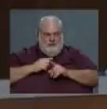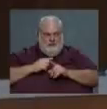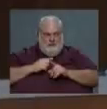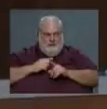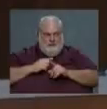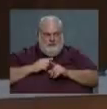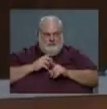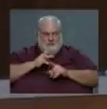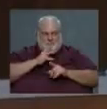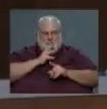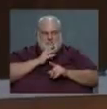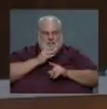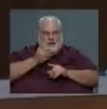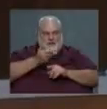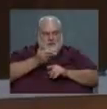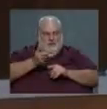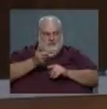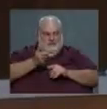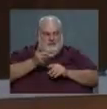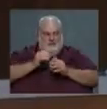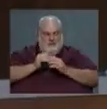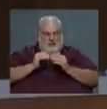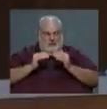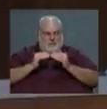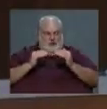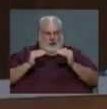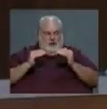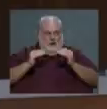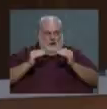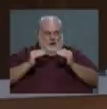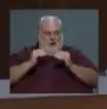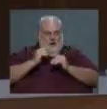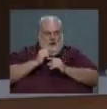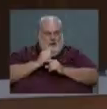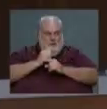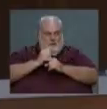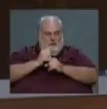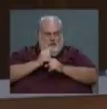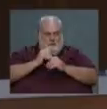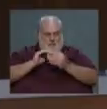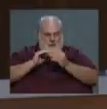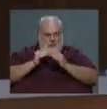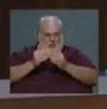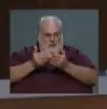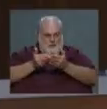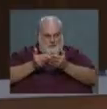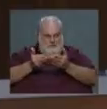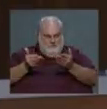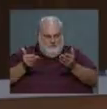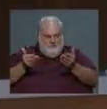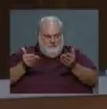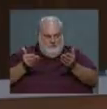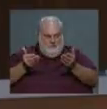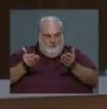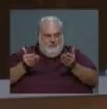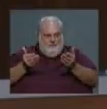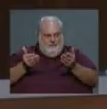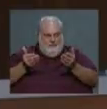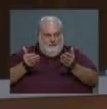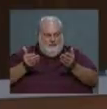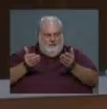will speak those things that are fair and equitable for the community. I